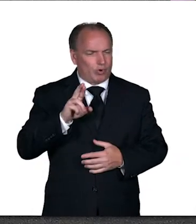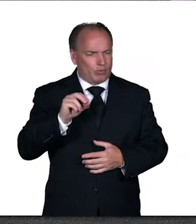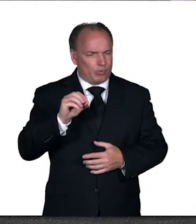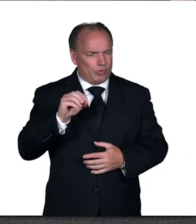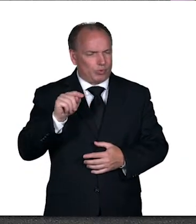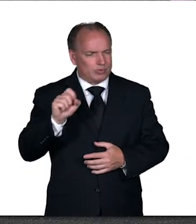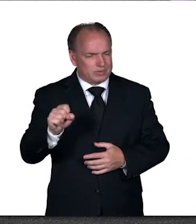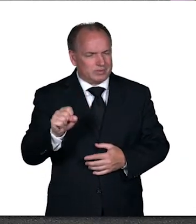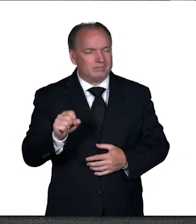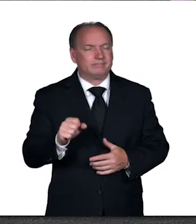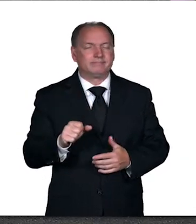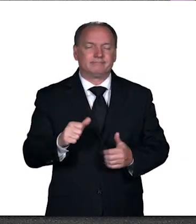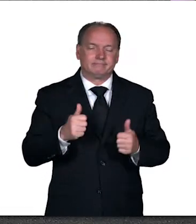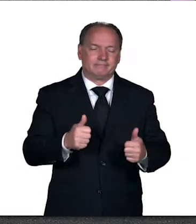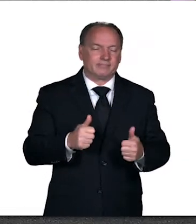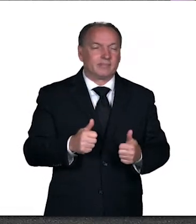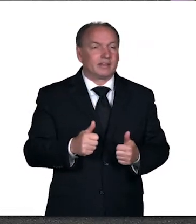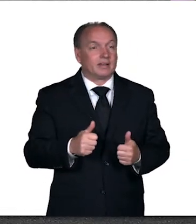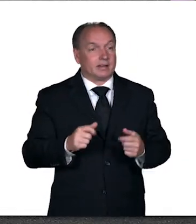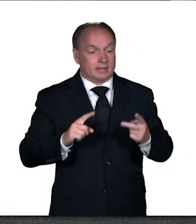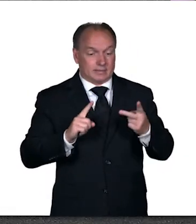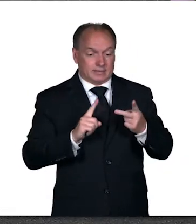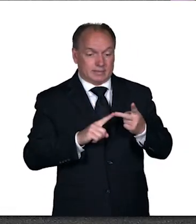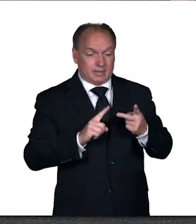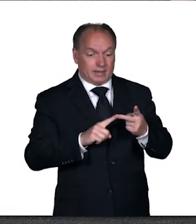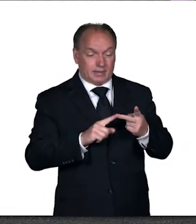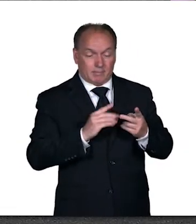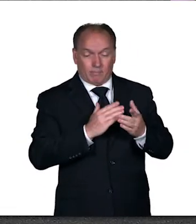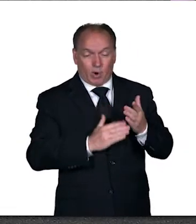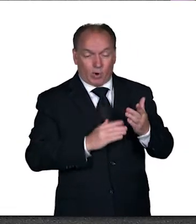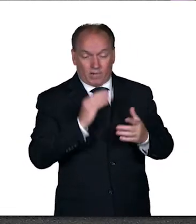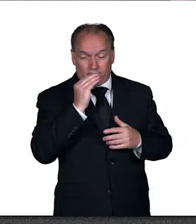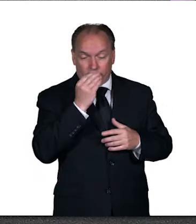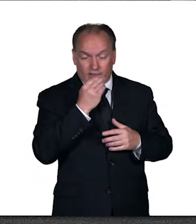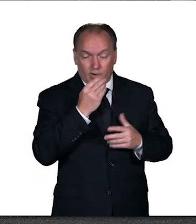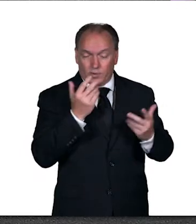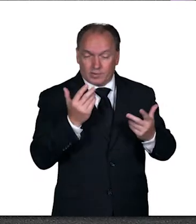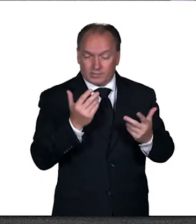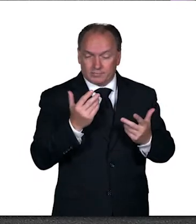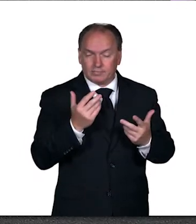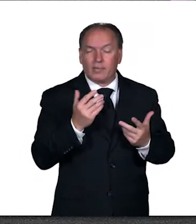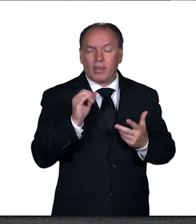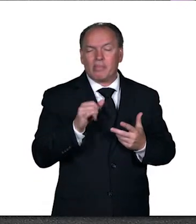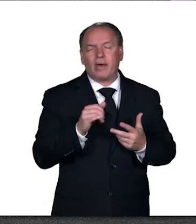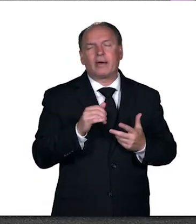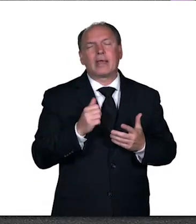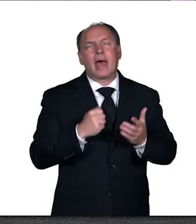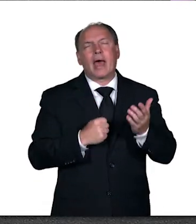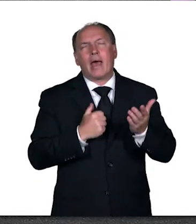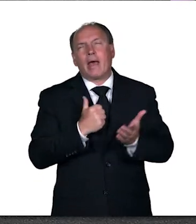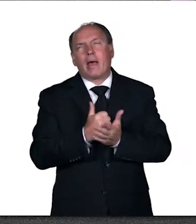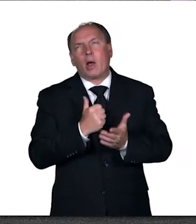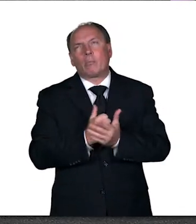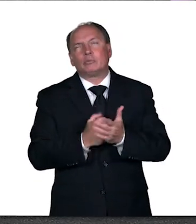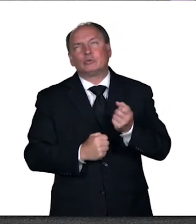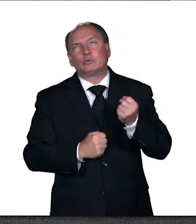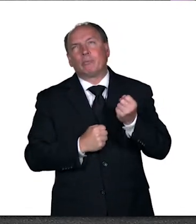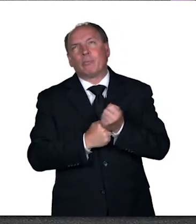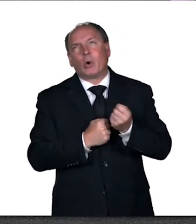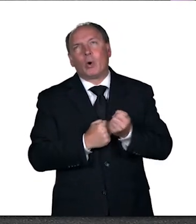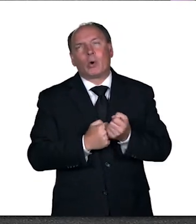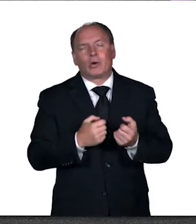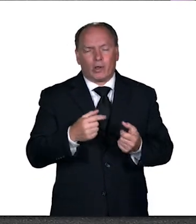roots. Good job. Right, our second part of our flower was the thing that helped support the flower. It